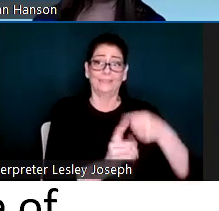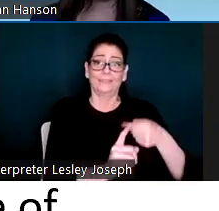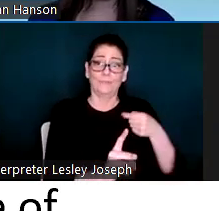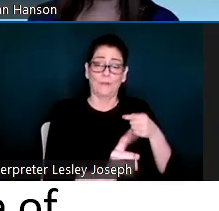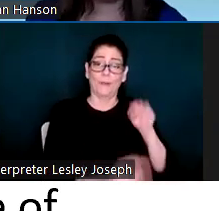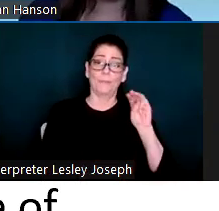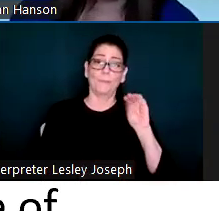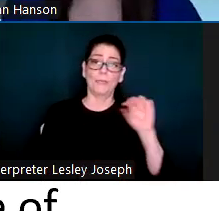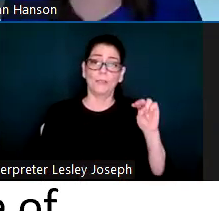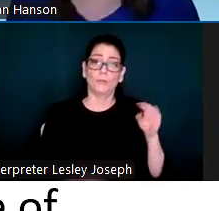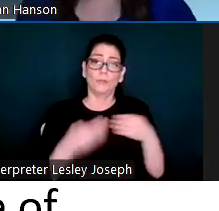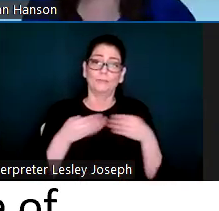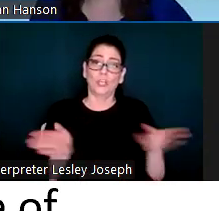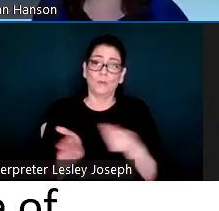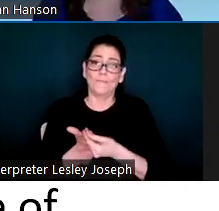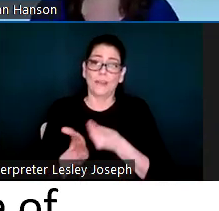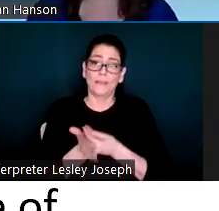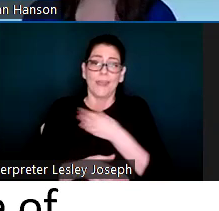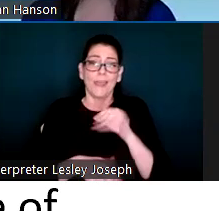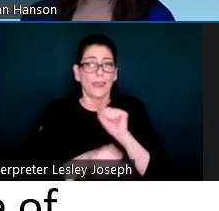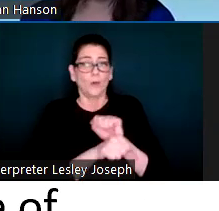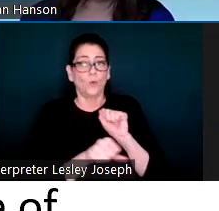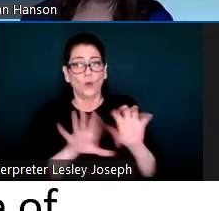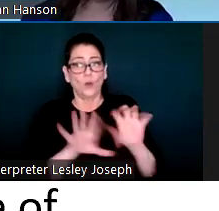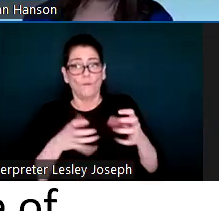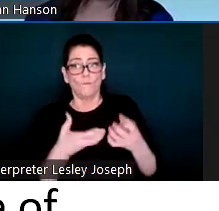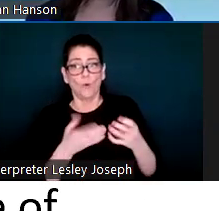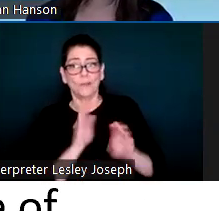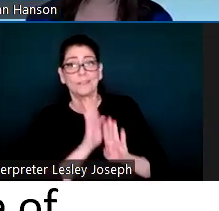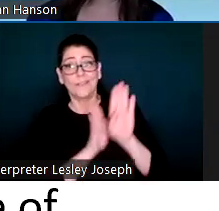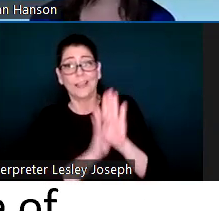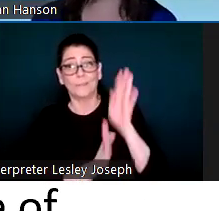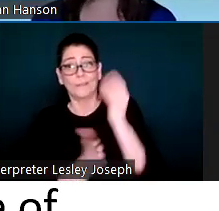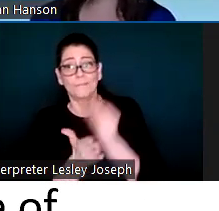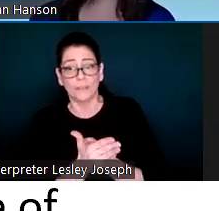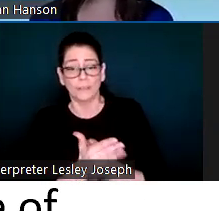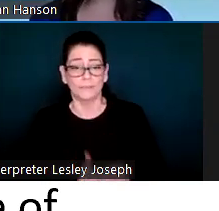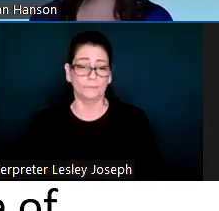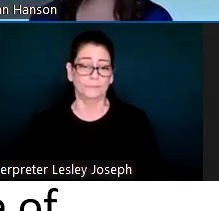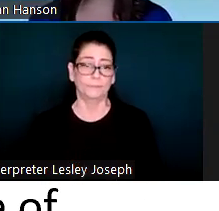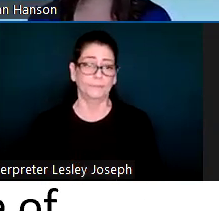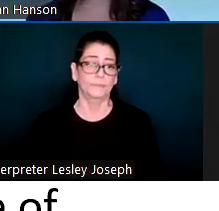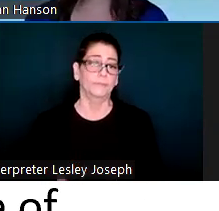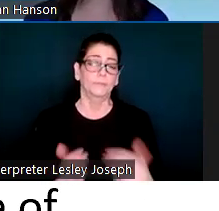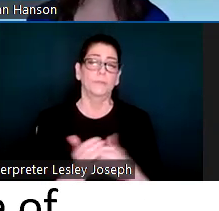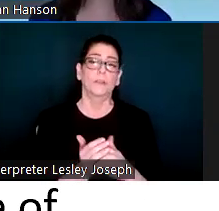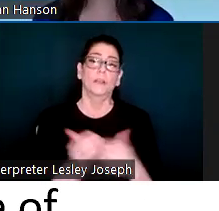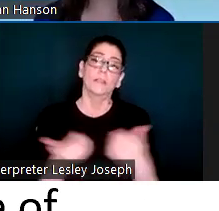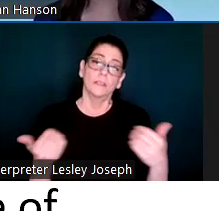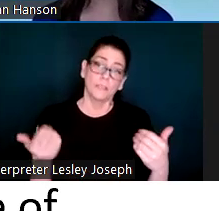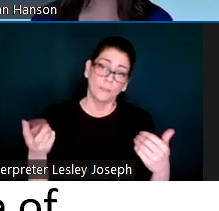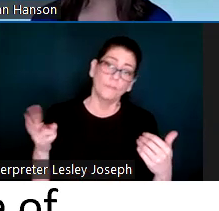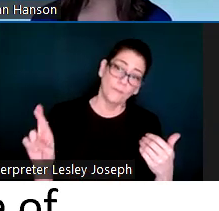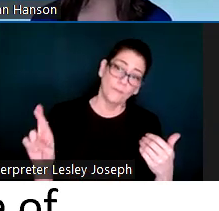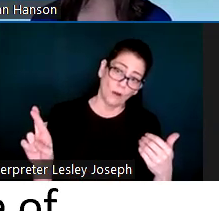Minnesota's general fund and our workforce development fund. And again, it is separate from the VR program. And I tend to